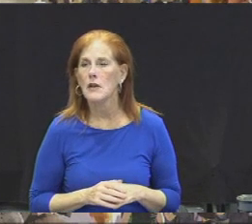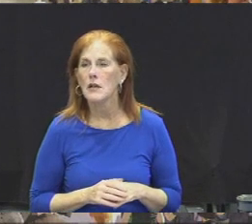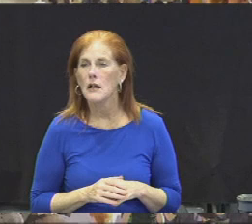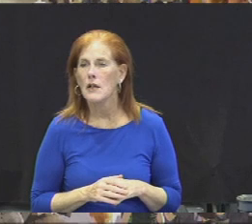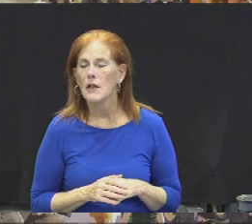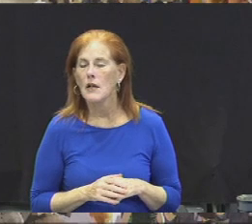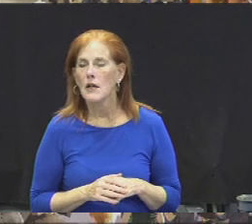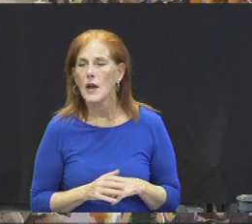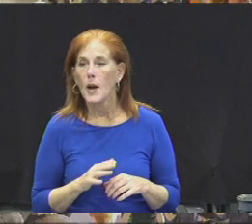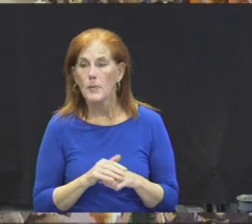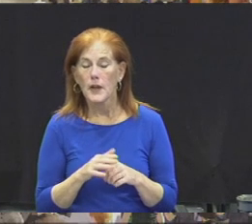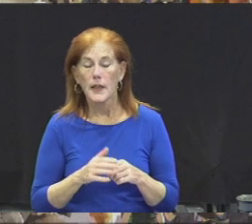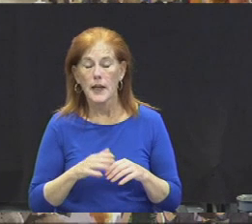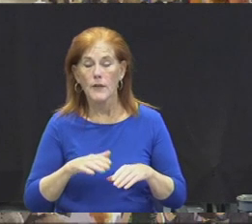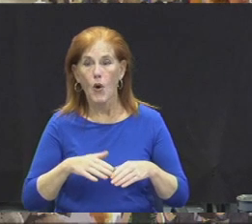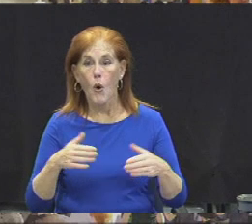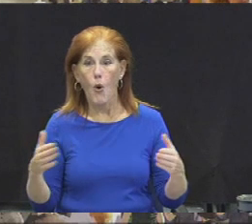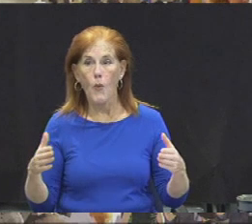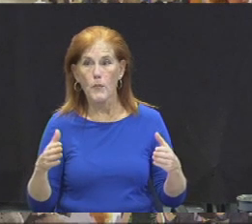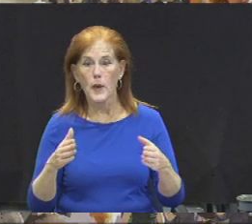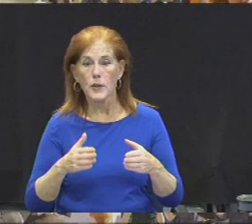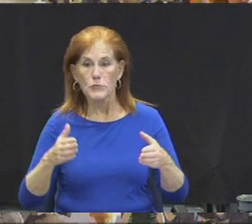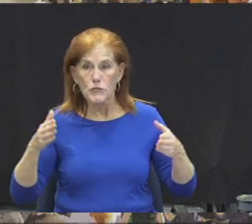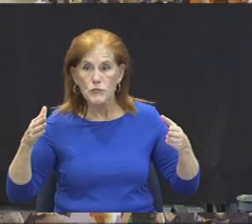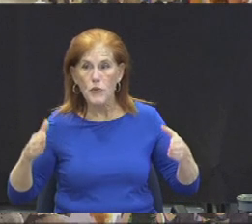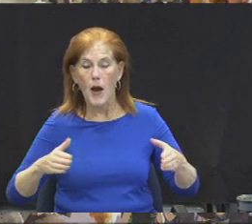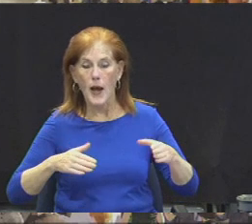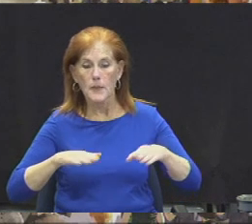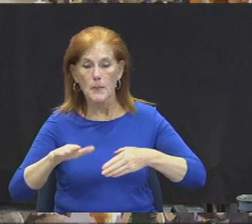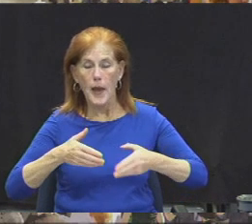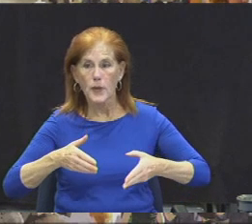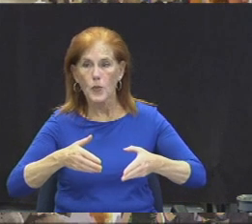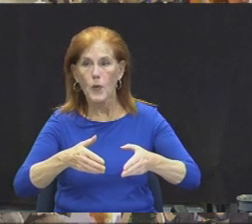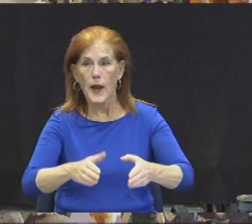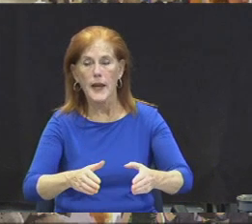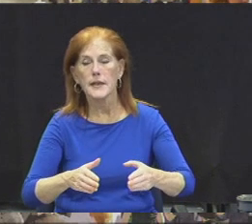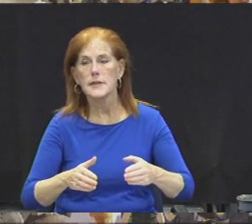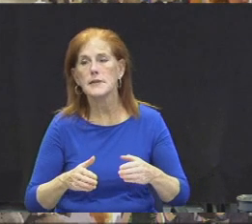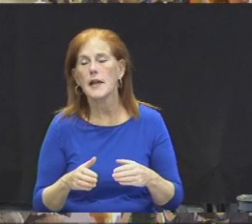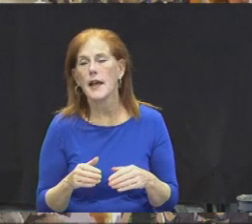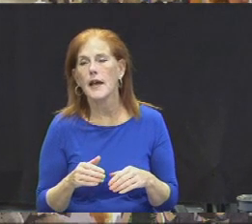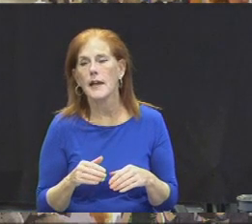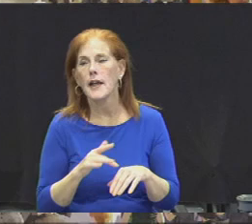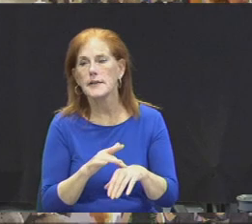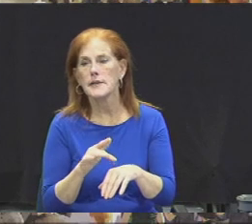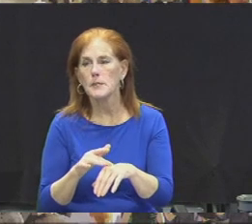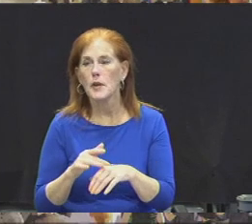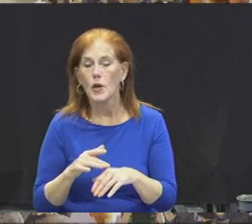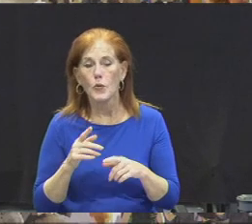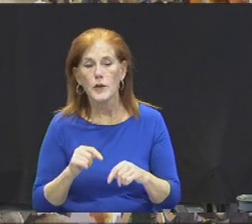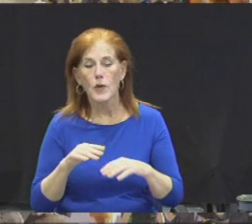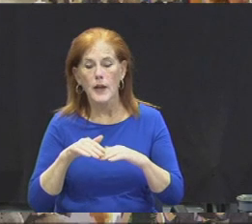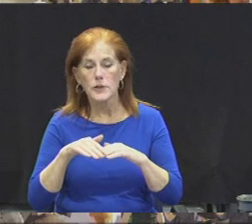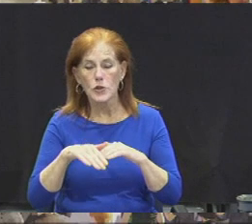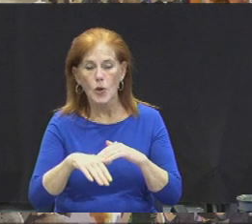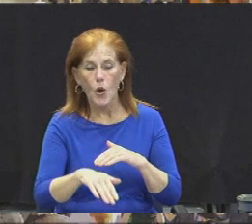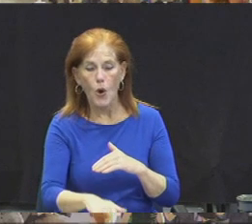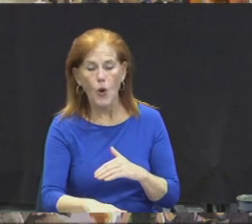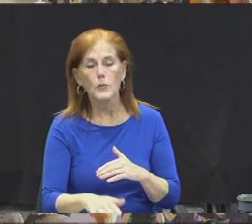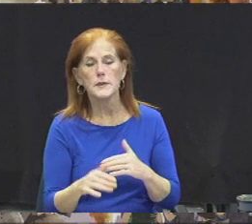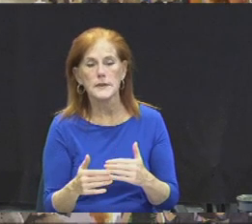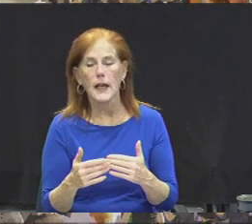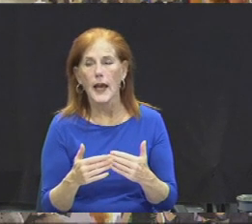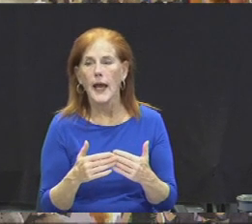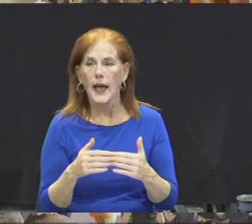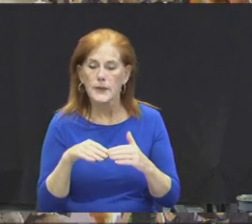of broad open pathways, plenty of room for circulation and access. And again, we tried to keep slopes as gentle as possible so that